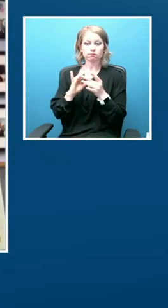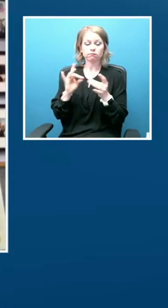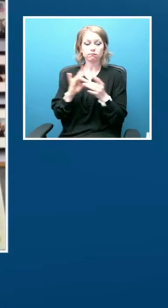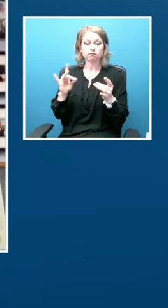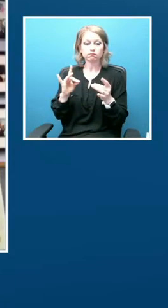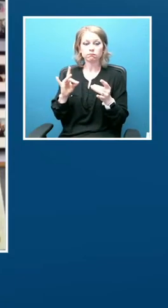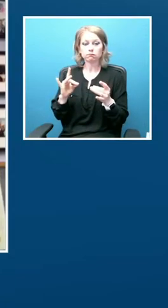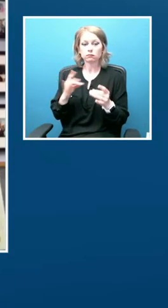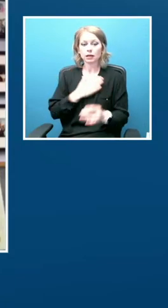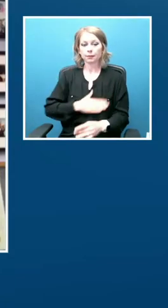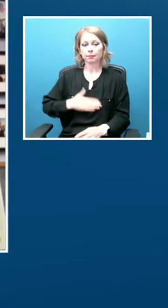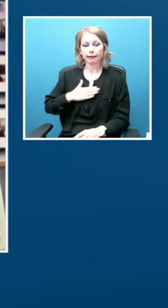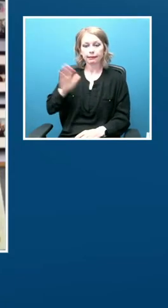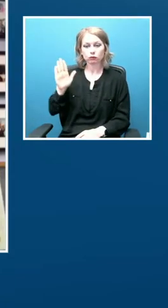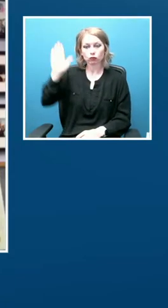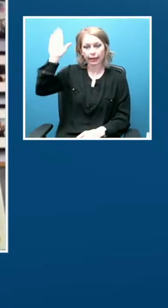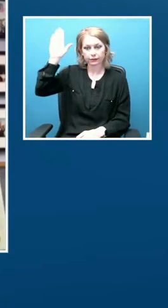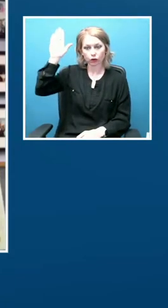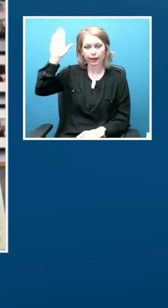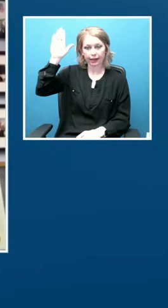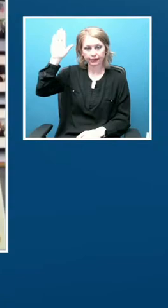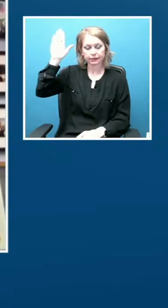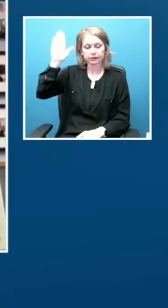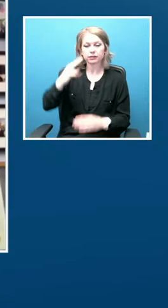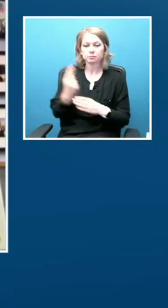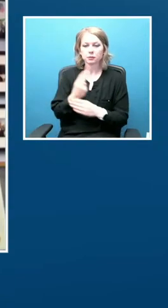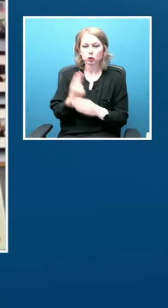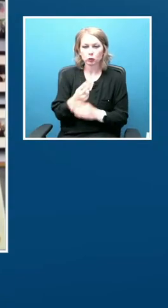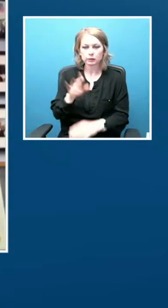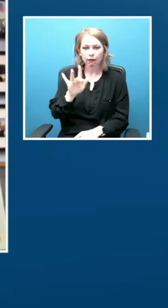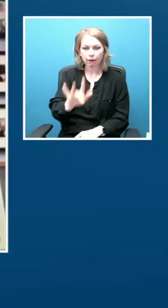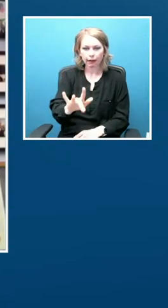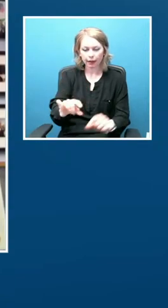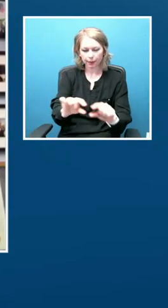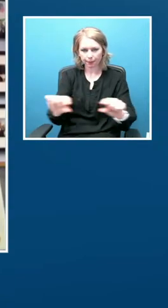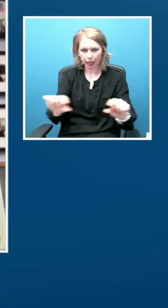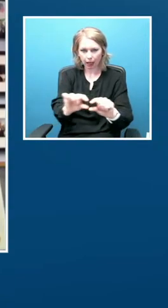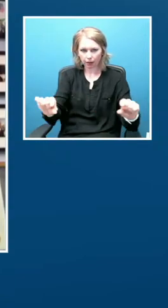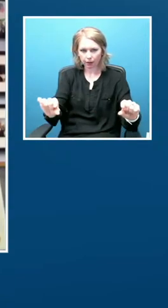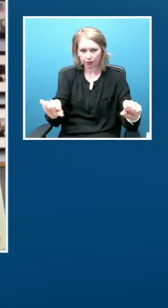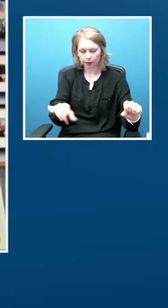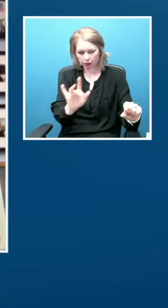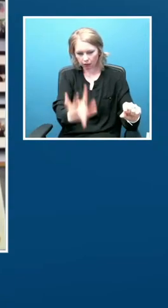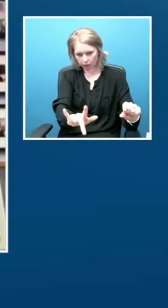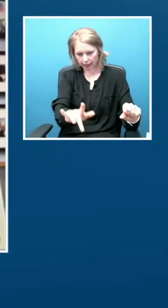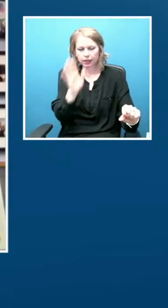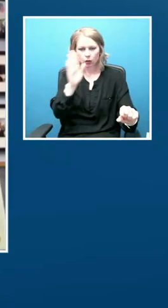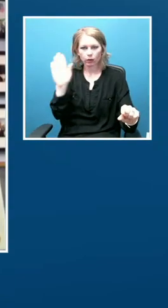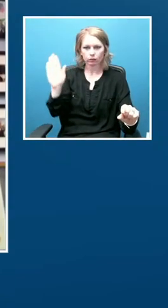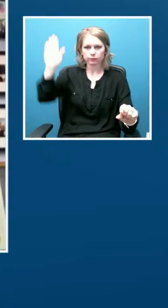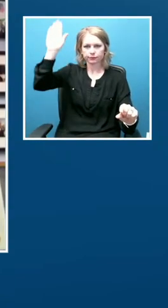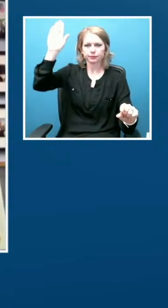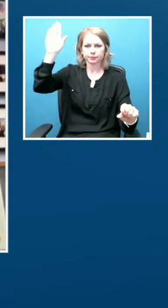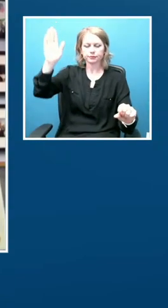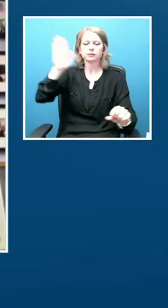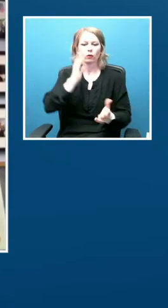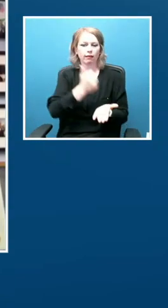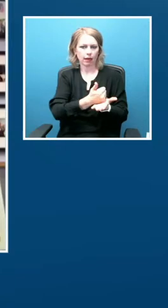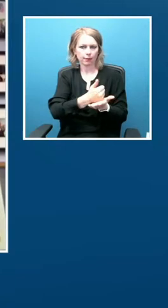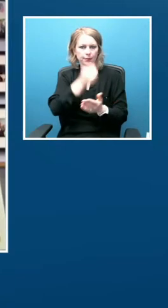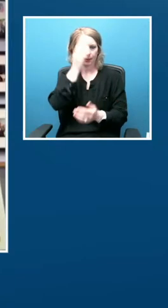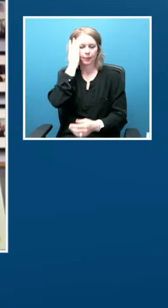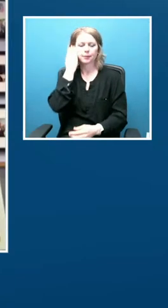the raise your hand feature at the bottom of the Zoom. That will help you. The staff assistants create